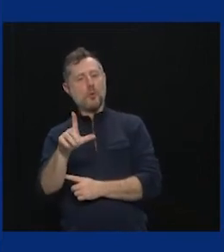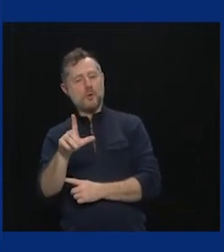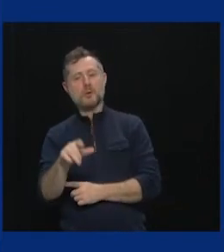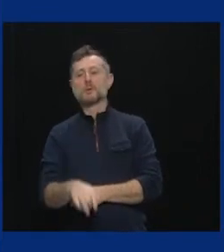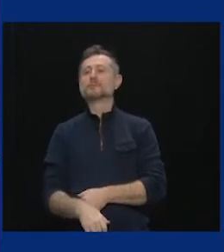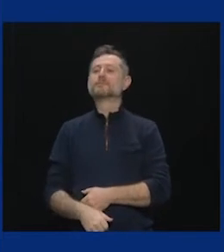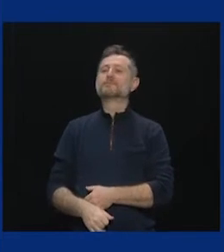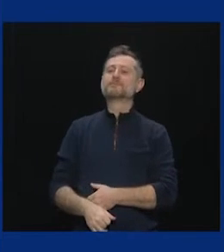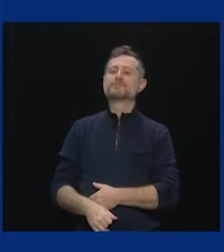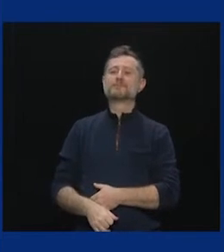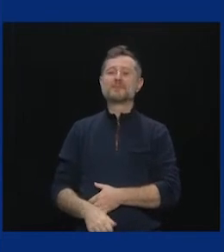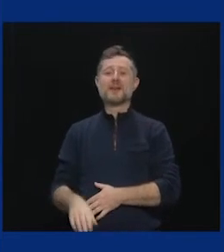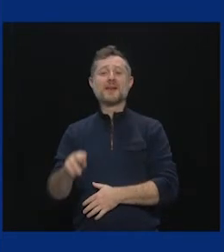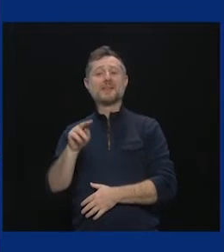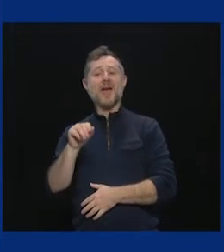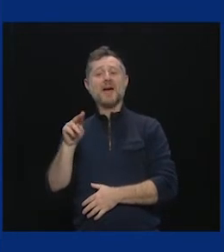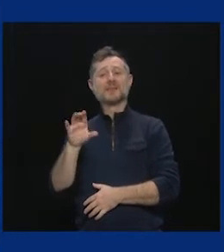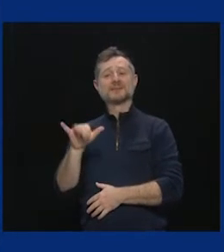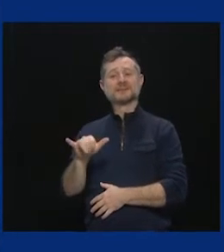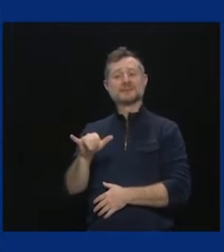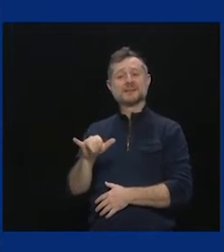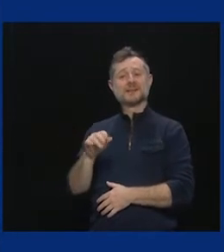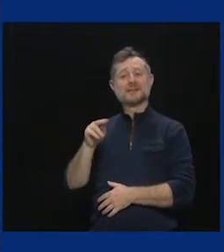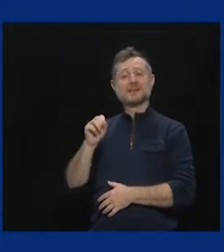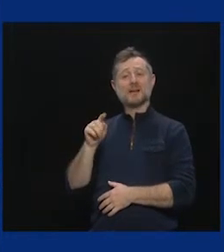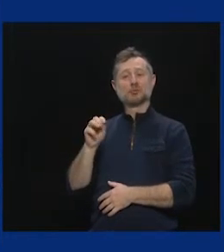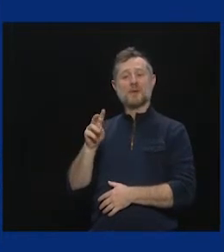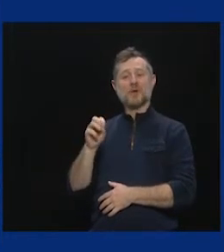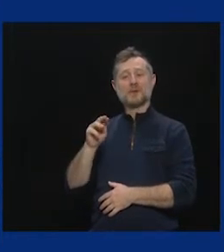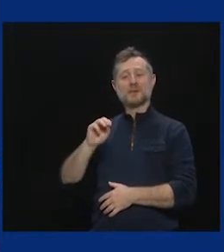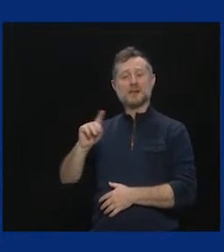Nancy Tavares, Hotel Trades Council worker,